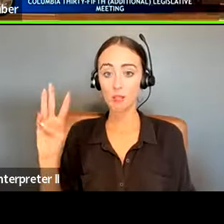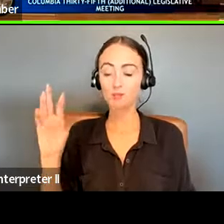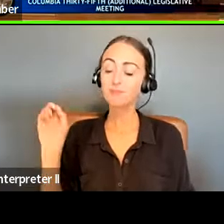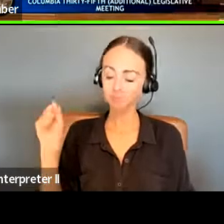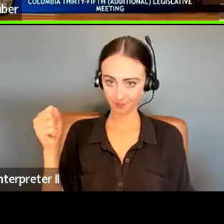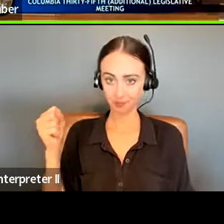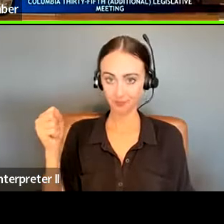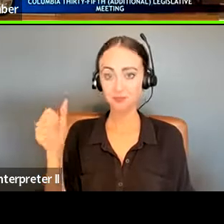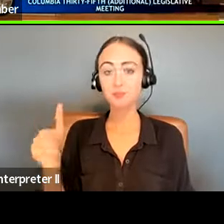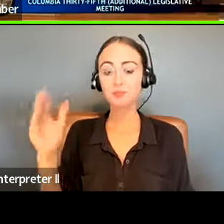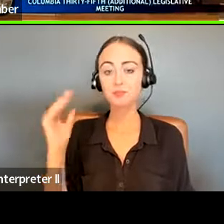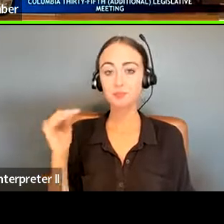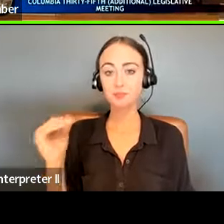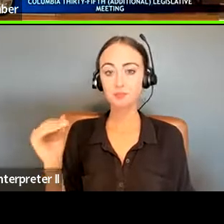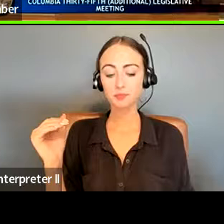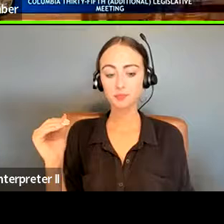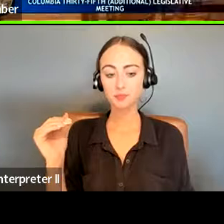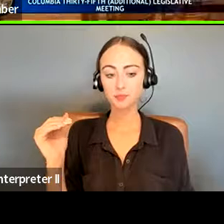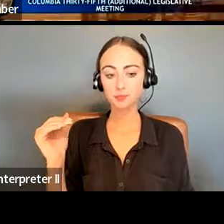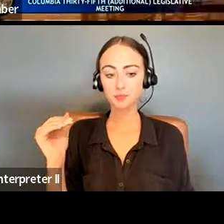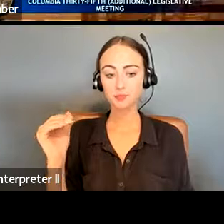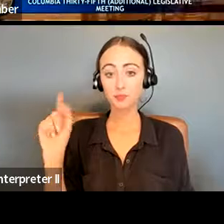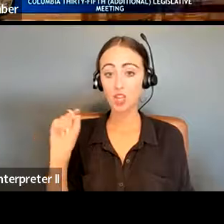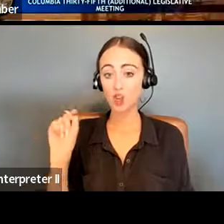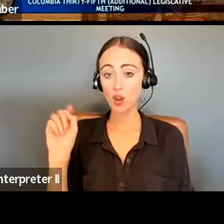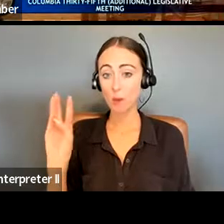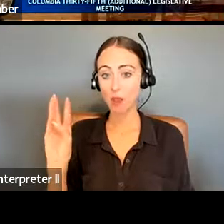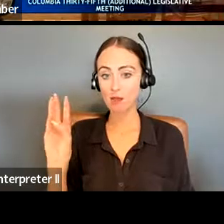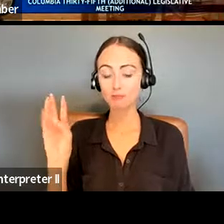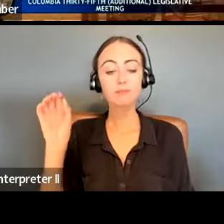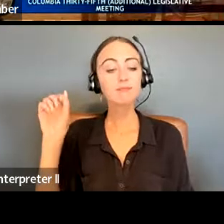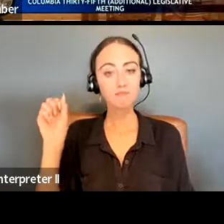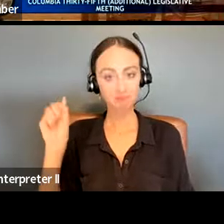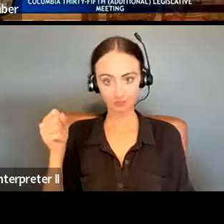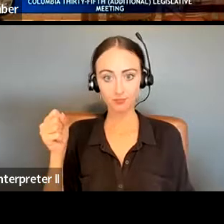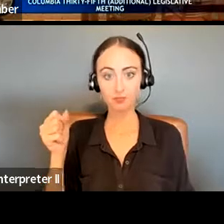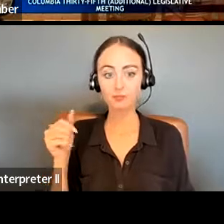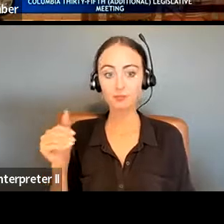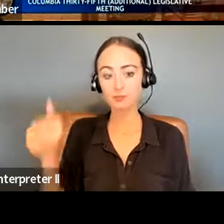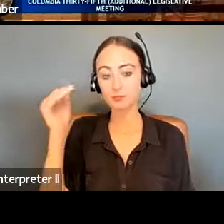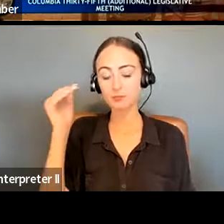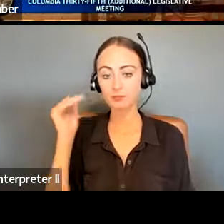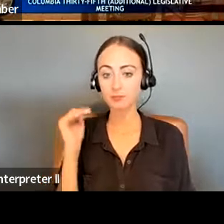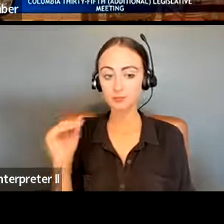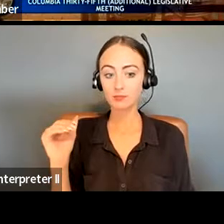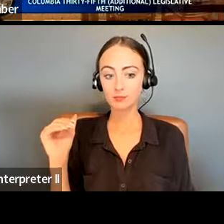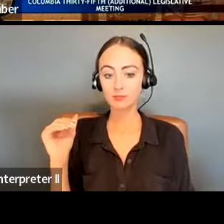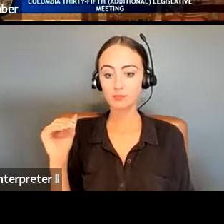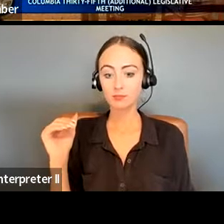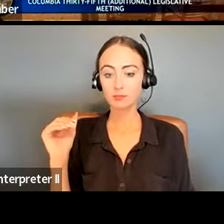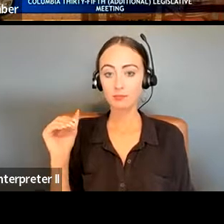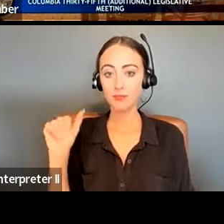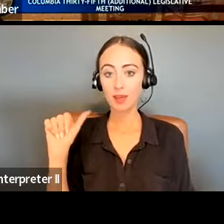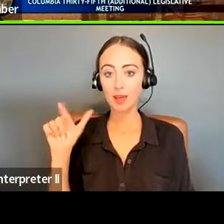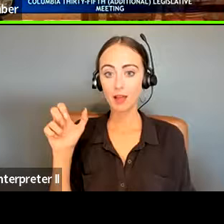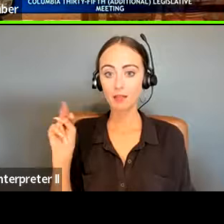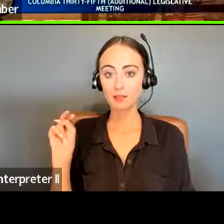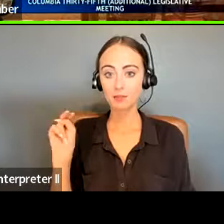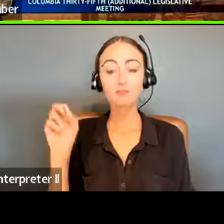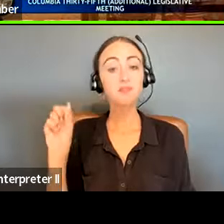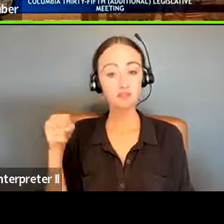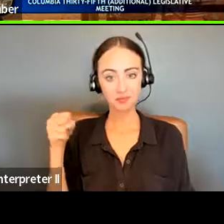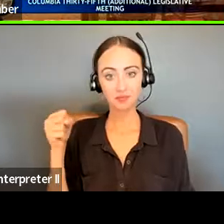Yes. Councilmember Robert White votes yes. Councilmember Trayon White? Yes. Councilmember Trayon White votes yes. Councilmember Allen?